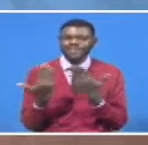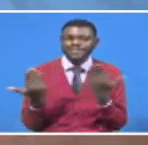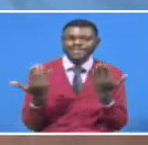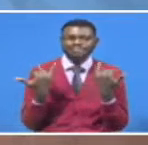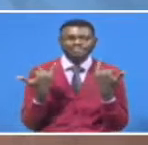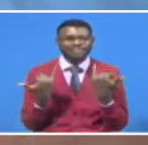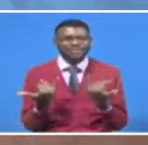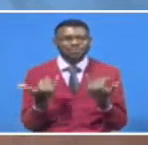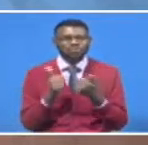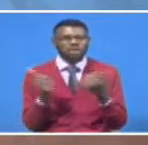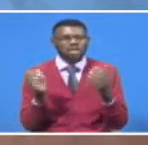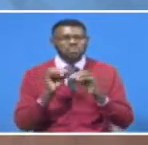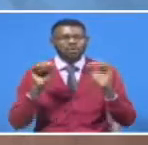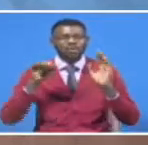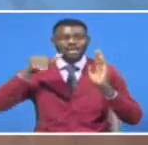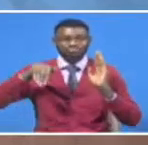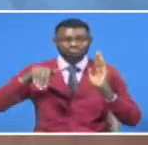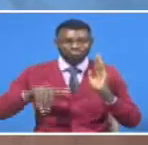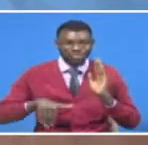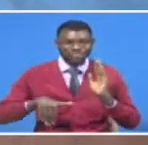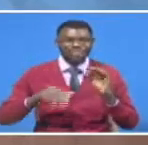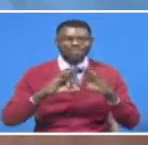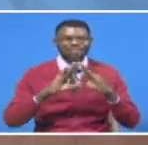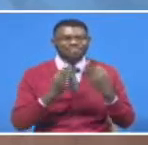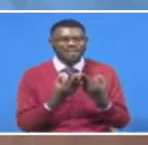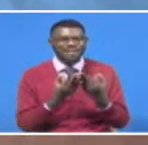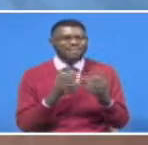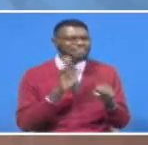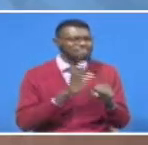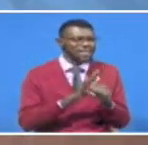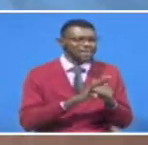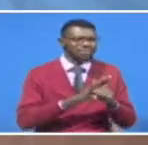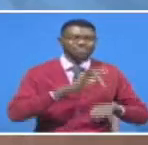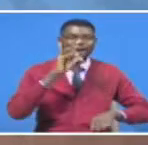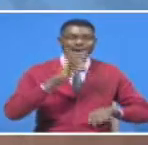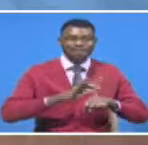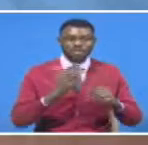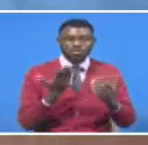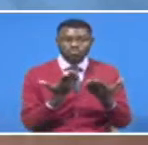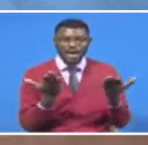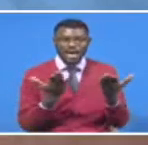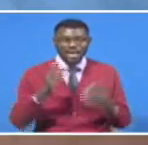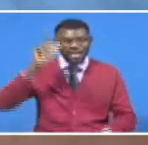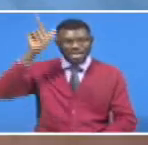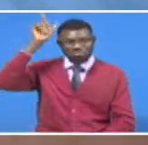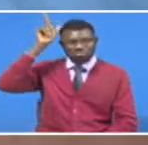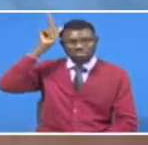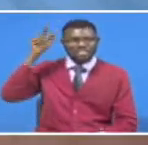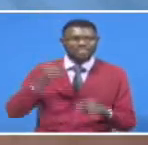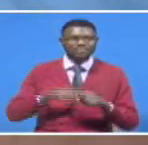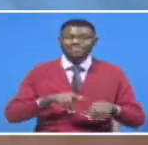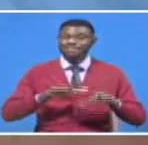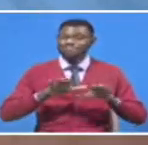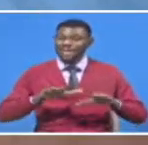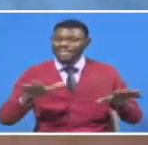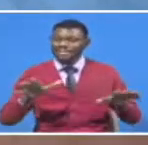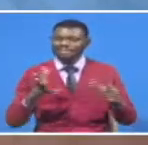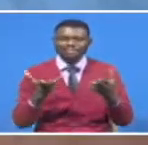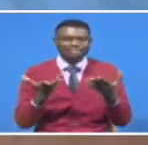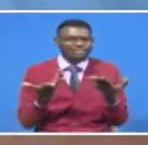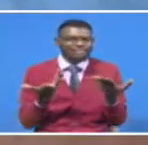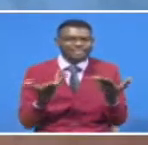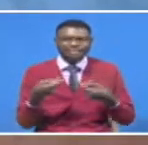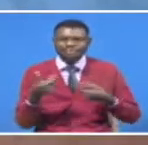a gradual decline, affecting families, particularly in the rural areas. At the same time, market participation